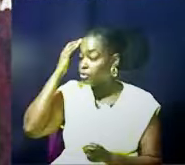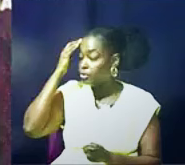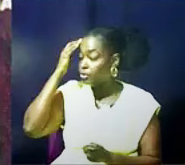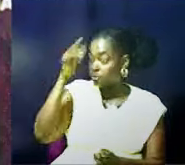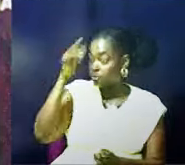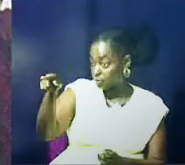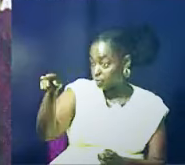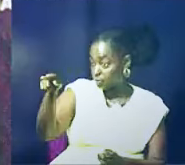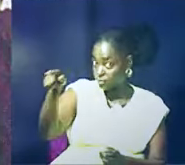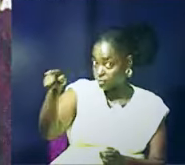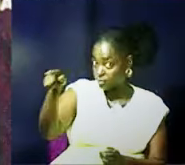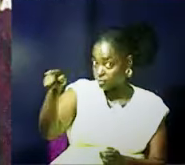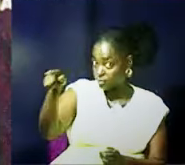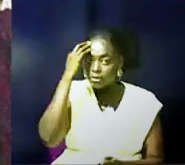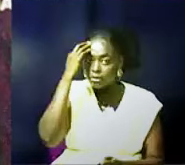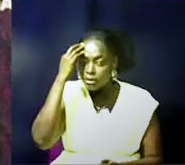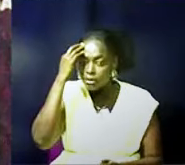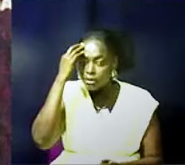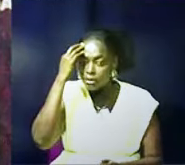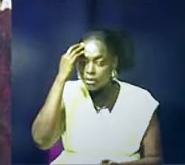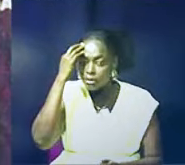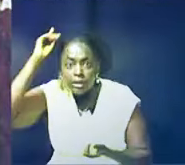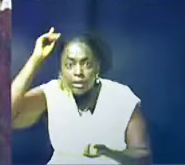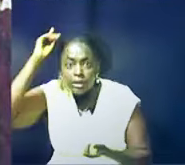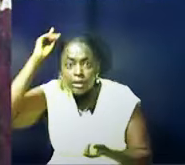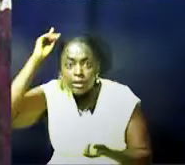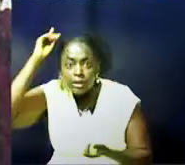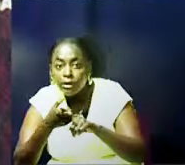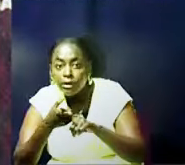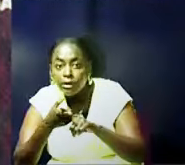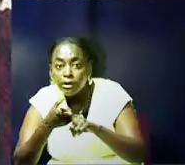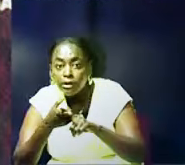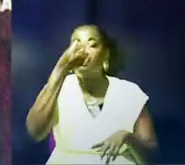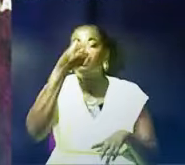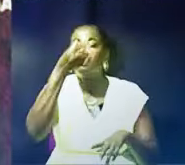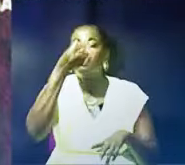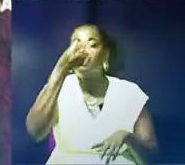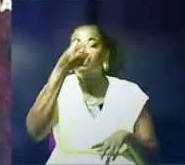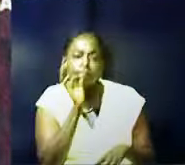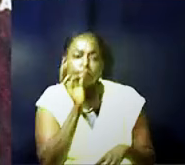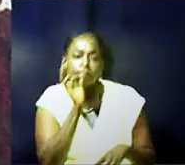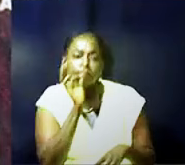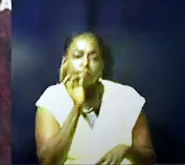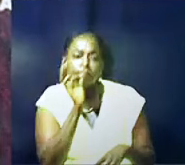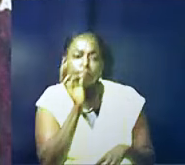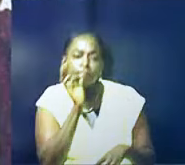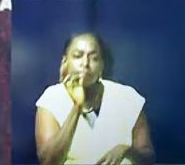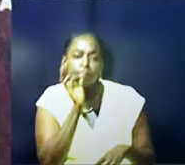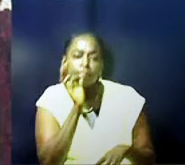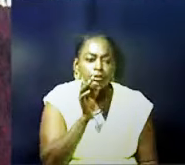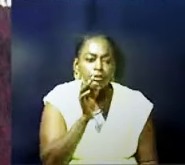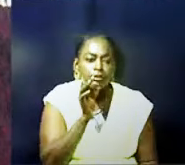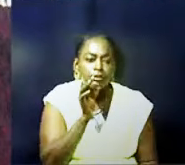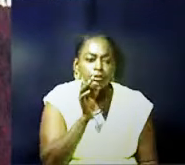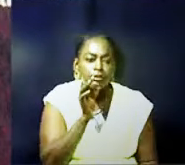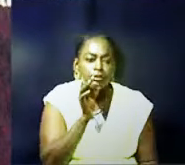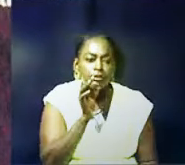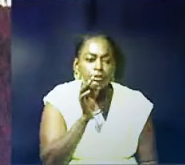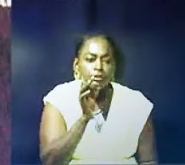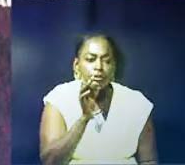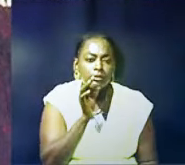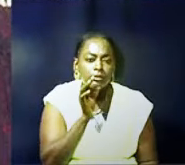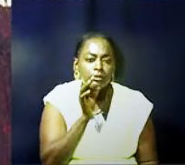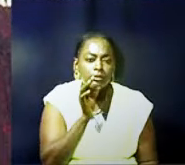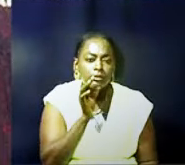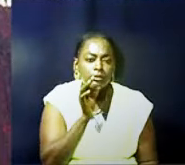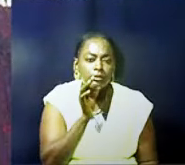Do you know that Daniel and his friends fasted on leaves for 3 years?